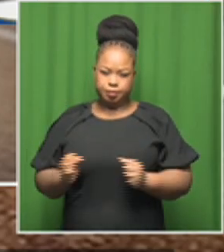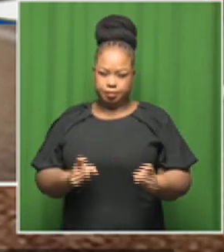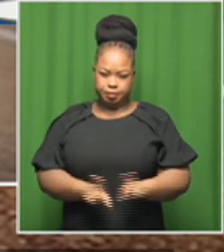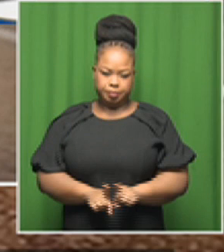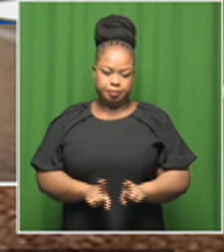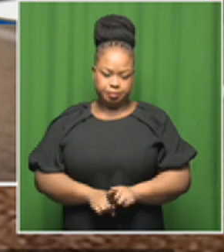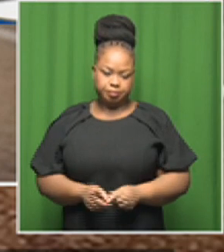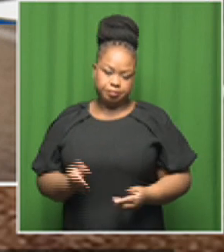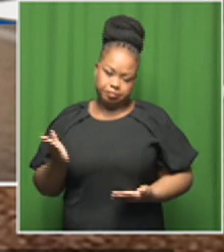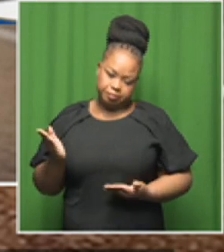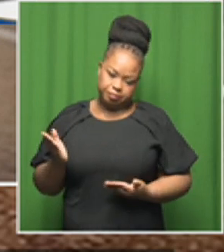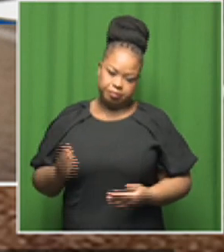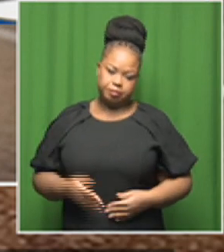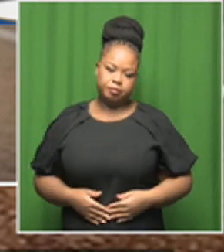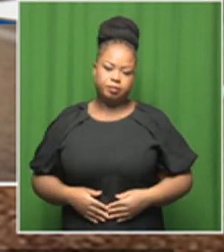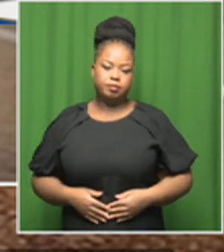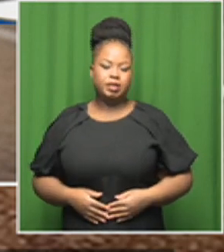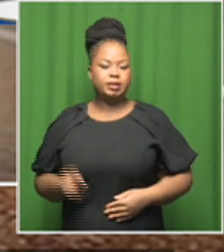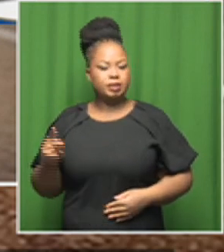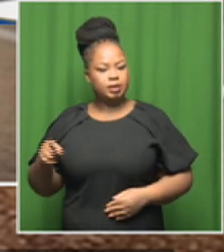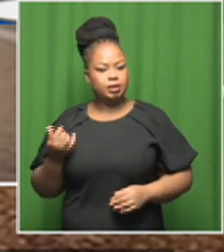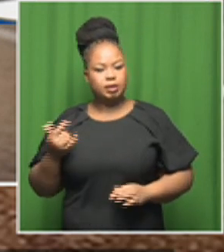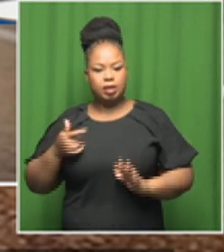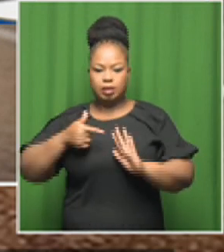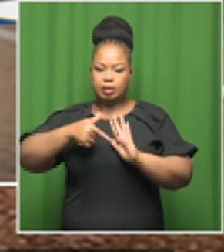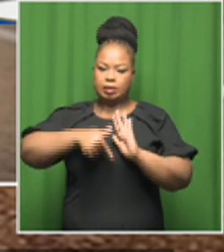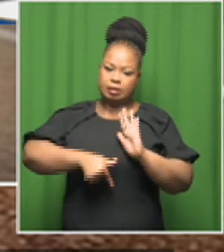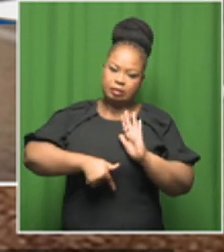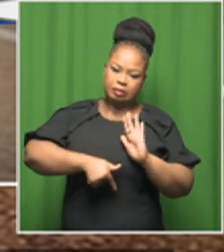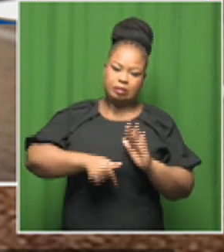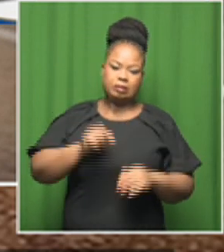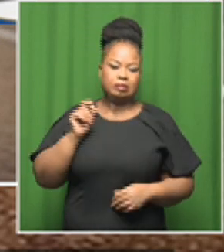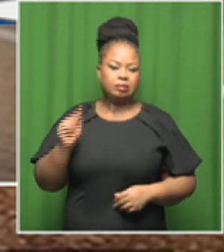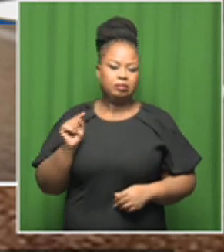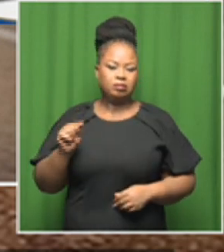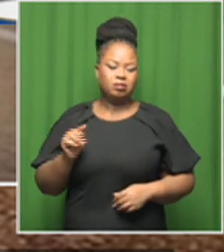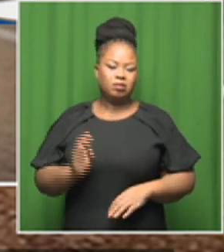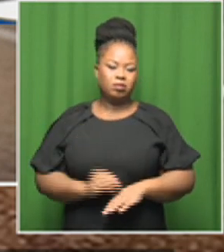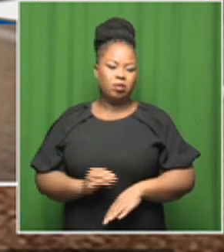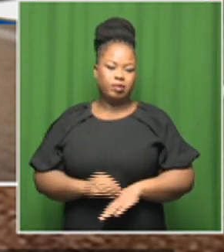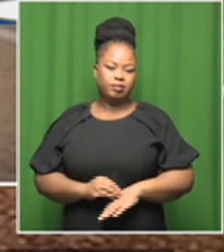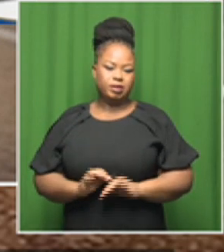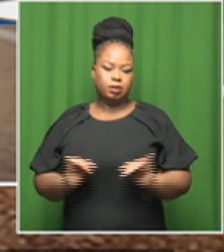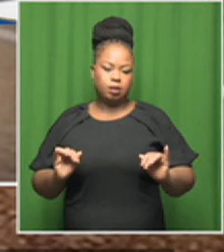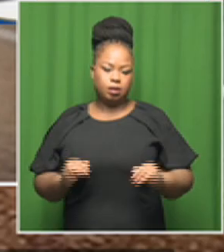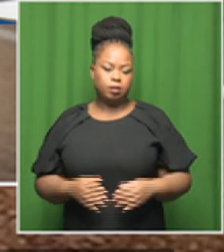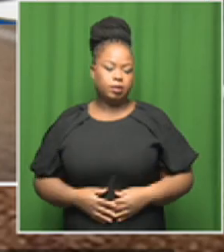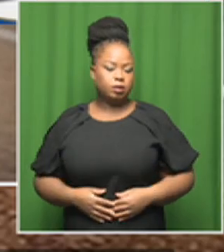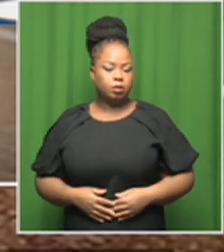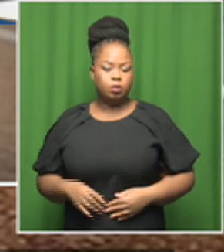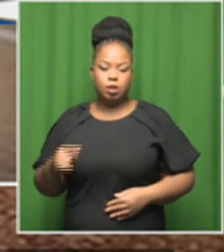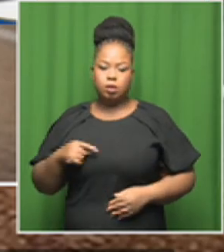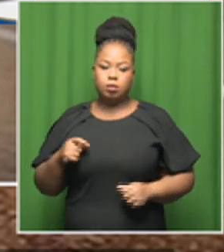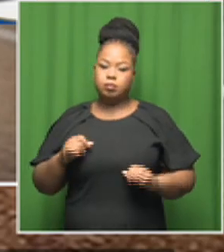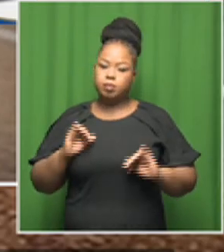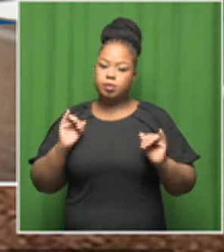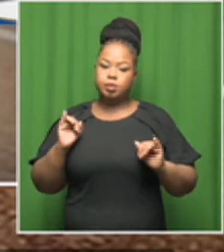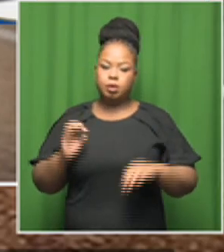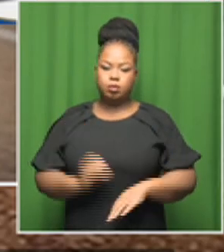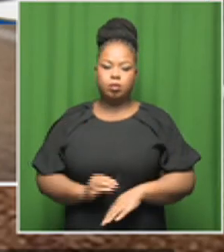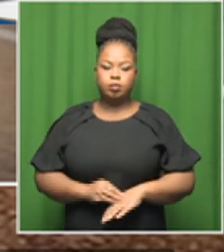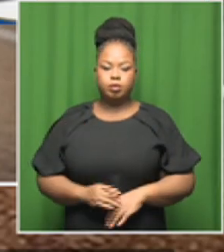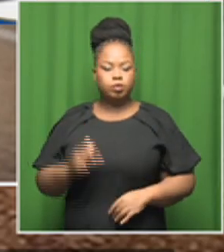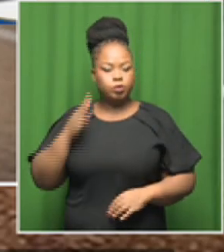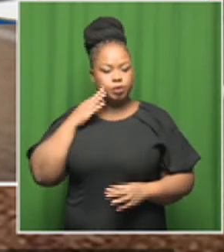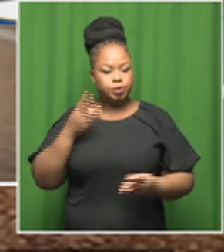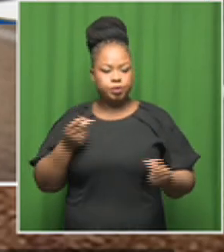are again at the beginning of this week. Apparently that drilling is a lot deeper than originally thought. I think there's quite a big problem there. So we'll let you know once